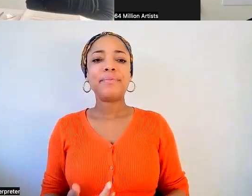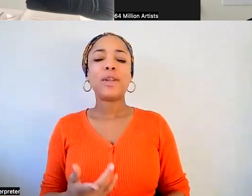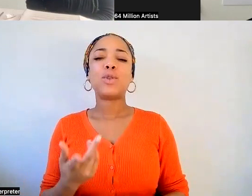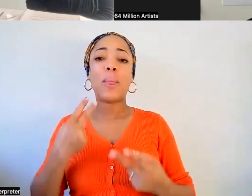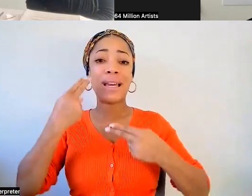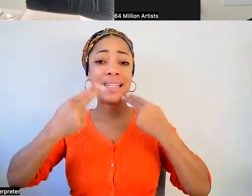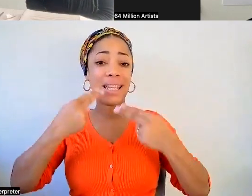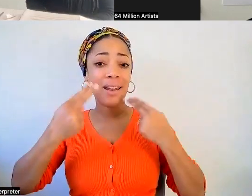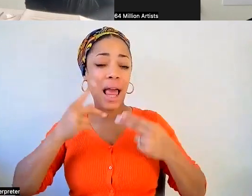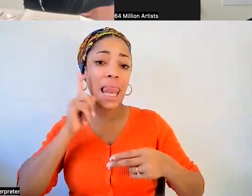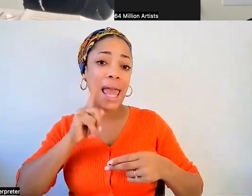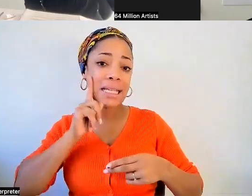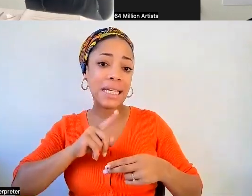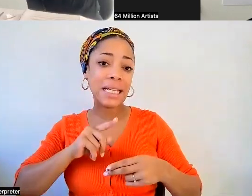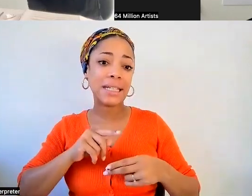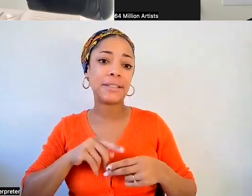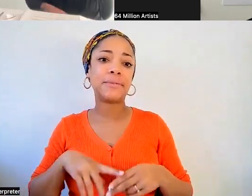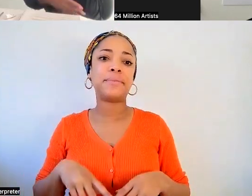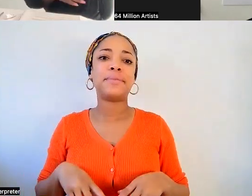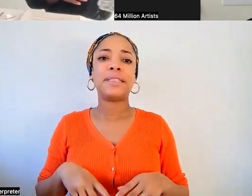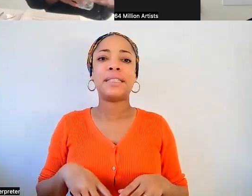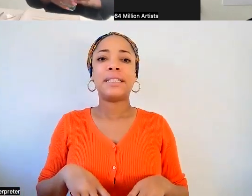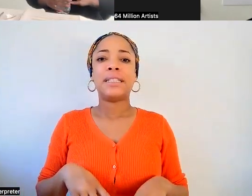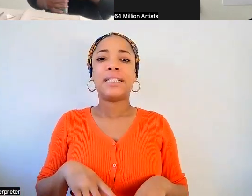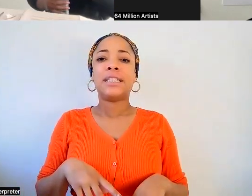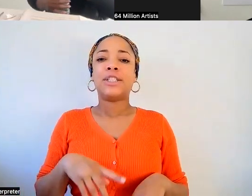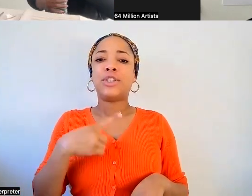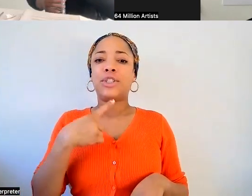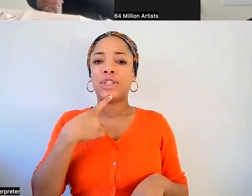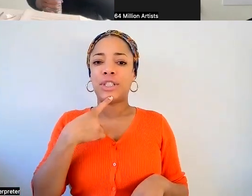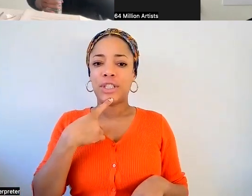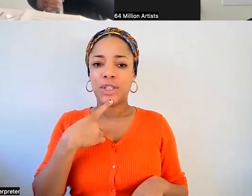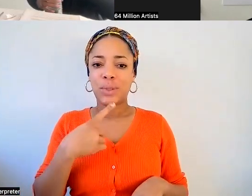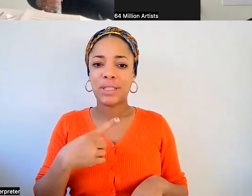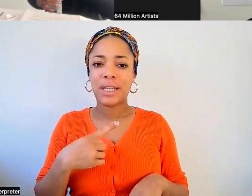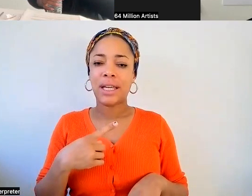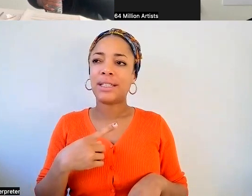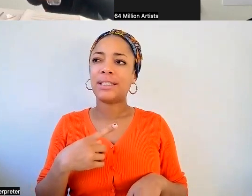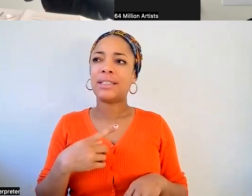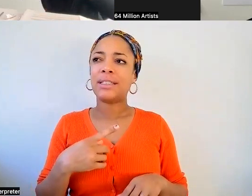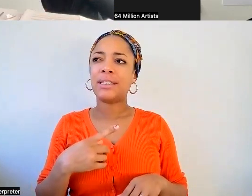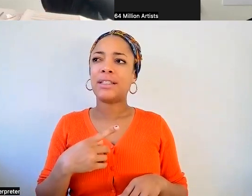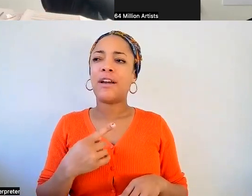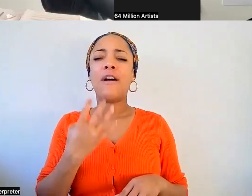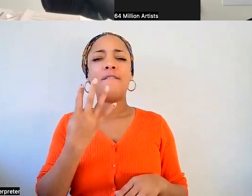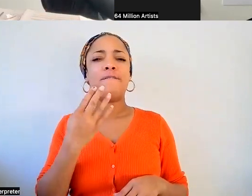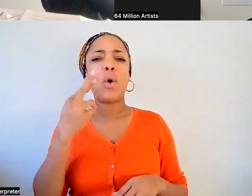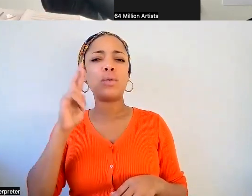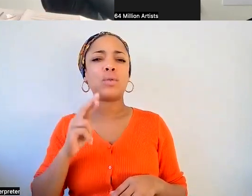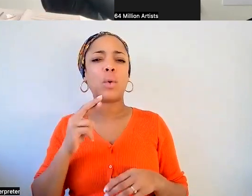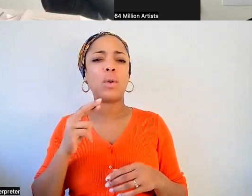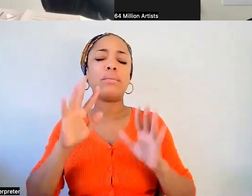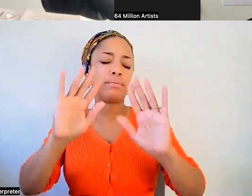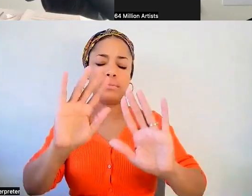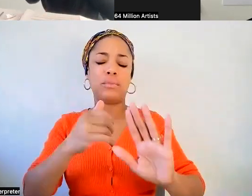the dinner lady said, for dinner today, they used to call them school dinners, didn't they? They didn't call them lunches. For school dinner today, you're having